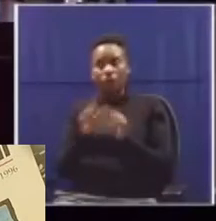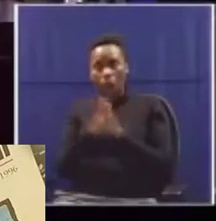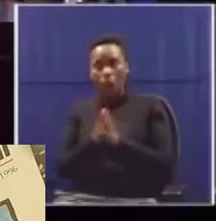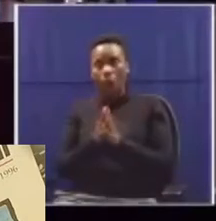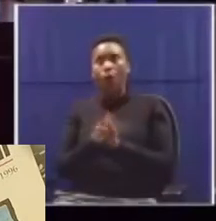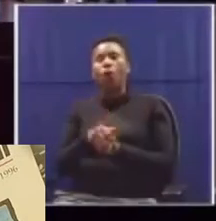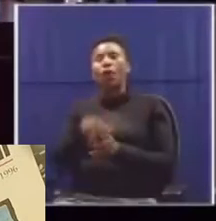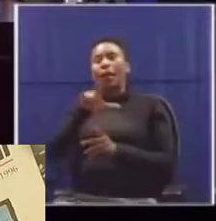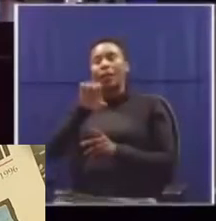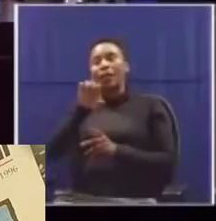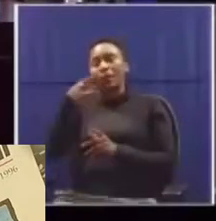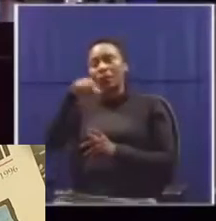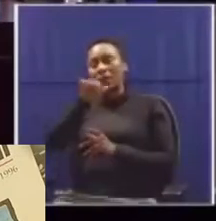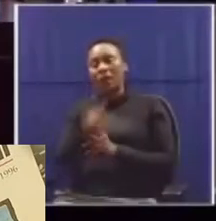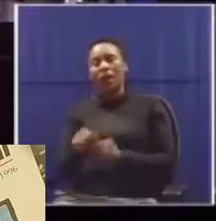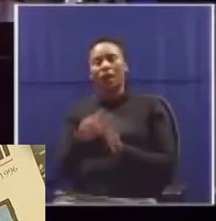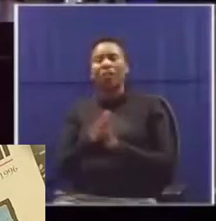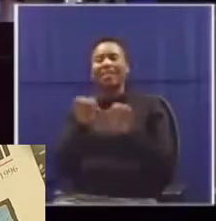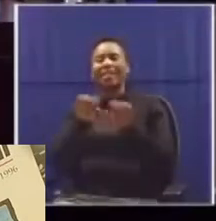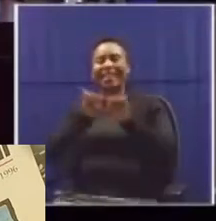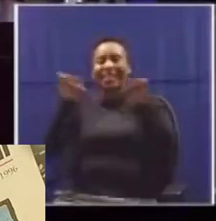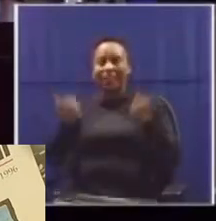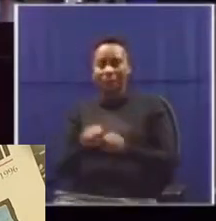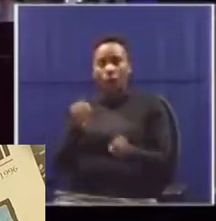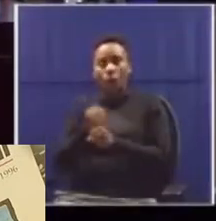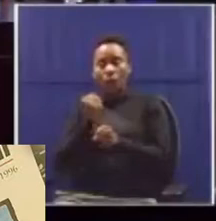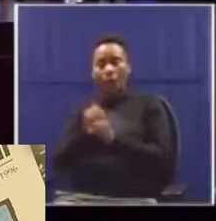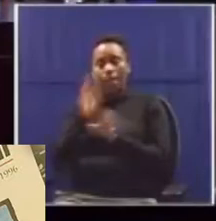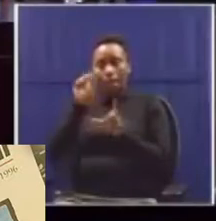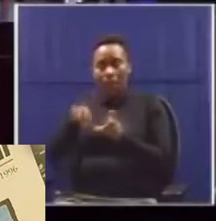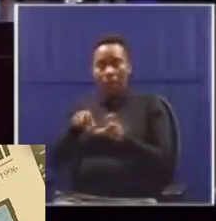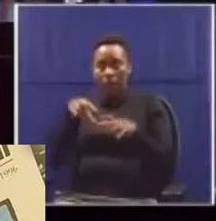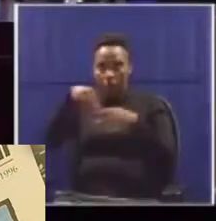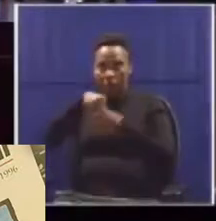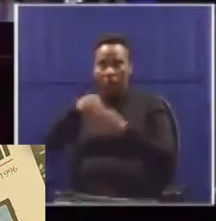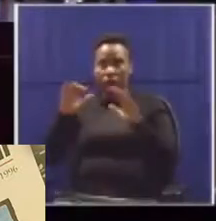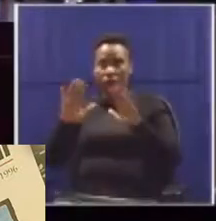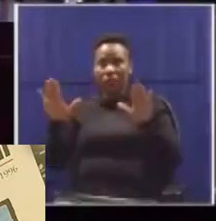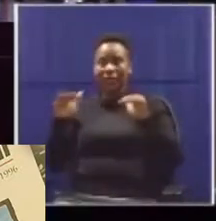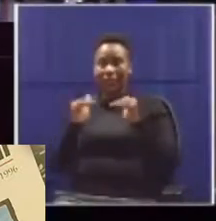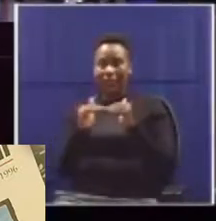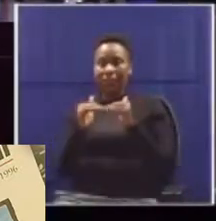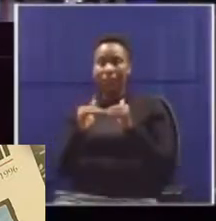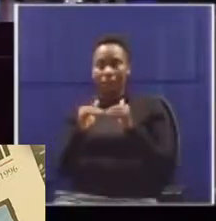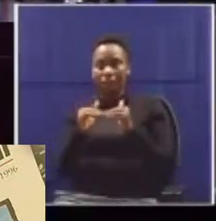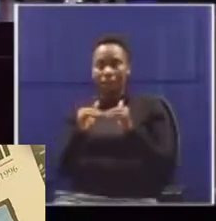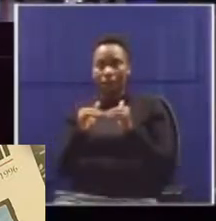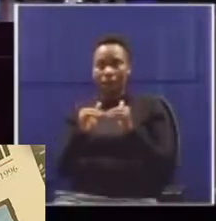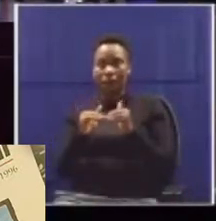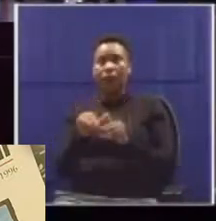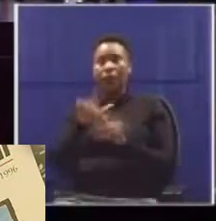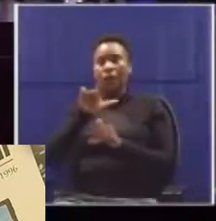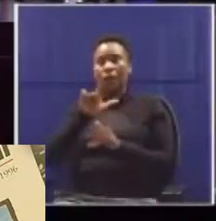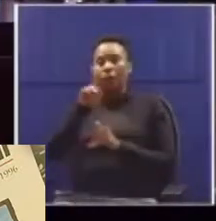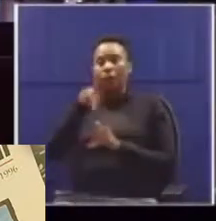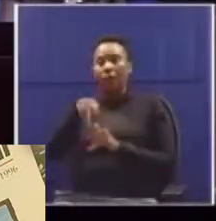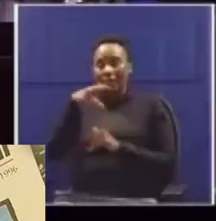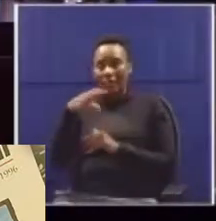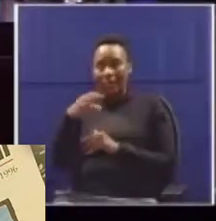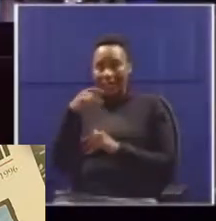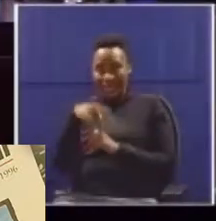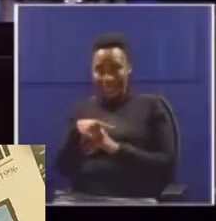which must operate in exhaust and fair manner the LPC serves